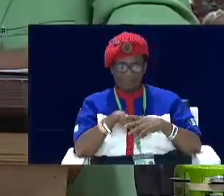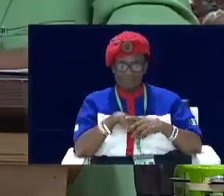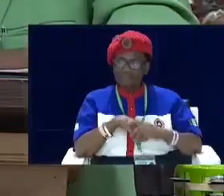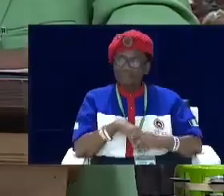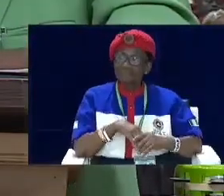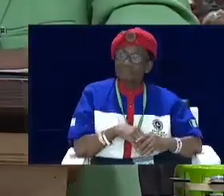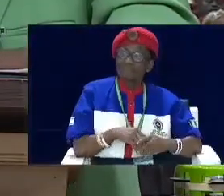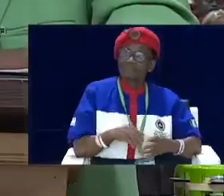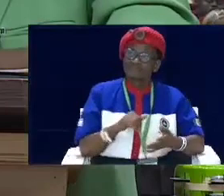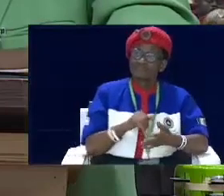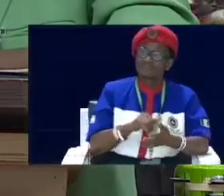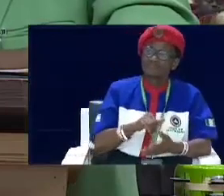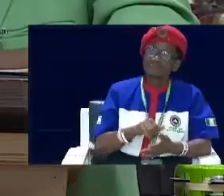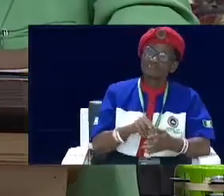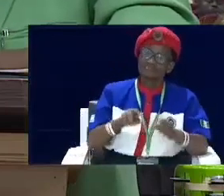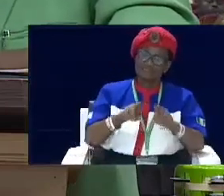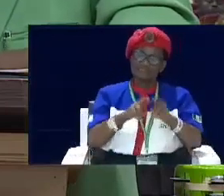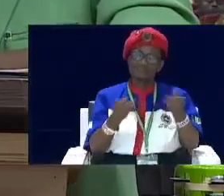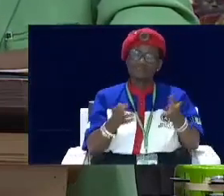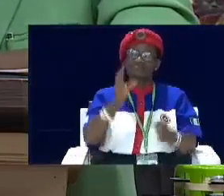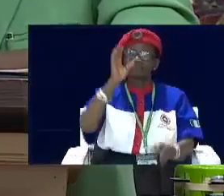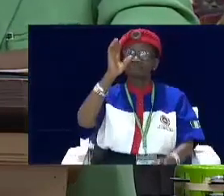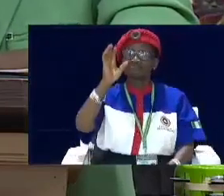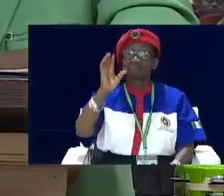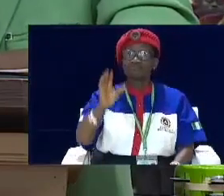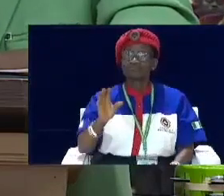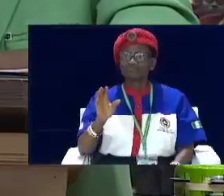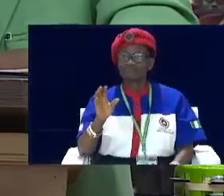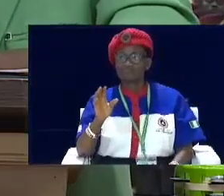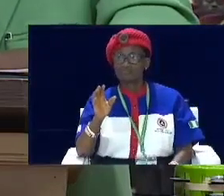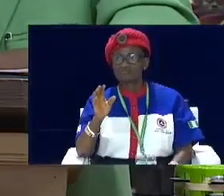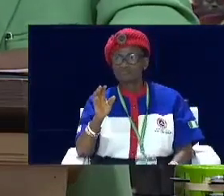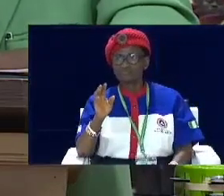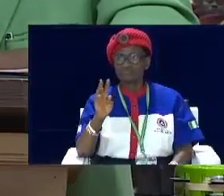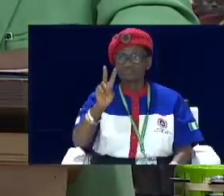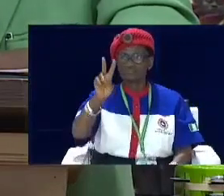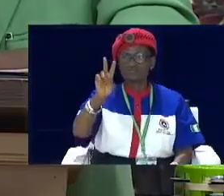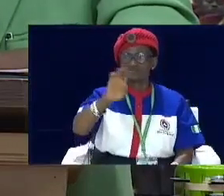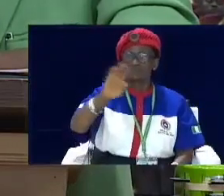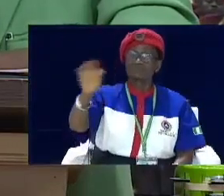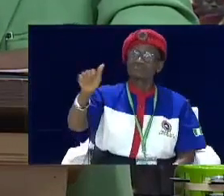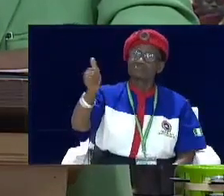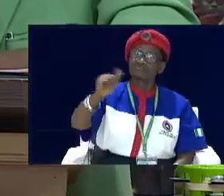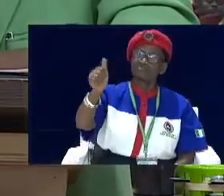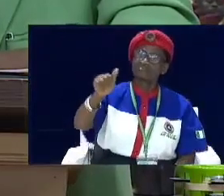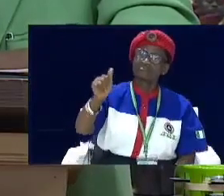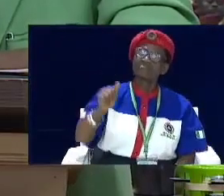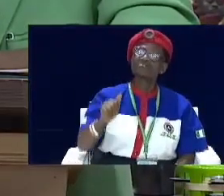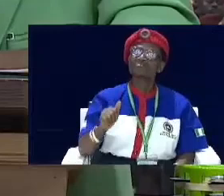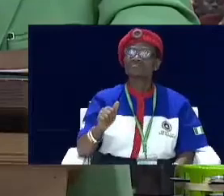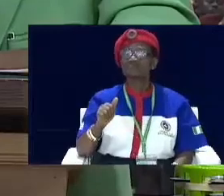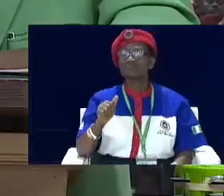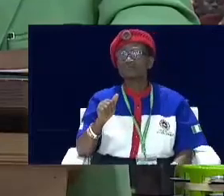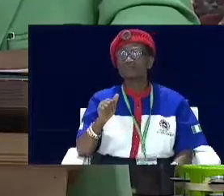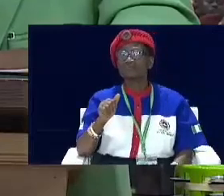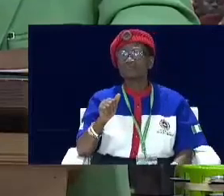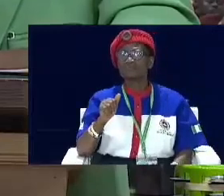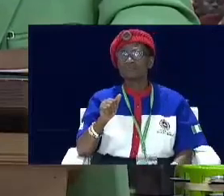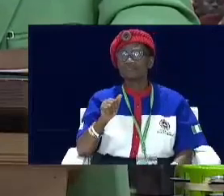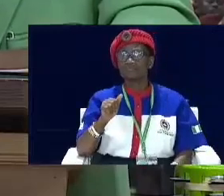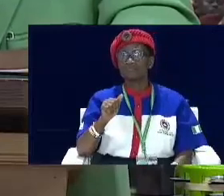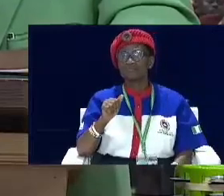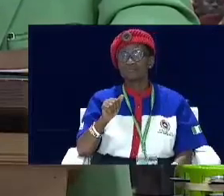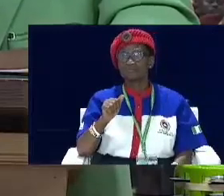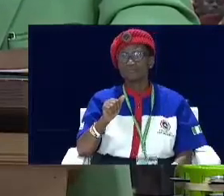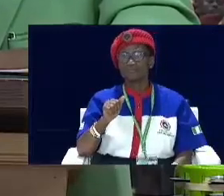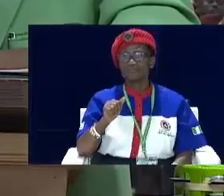what Revelation chapter 2 verse 10 says. Eyin iwe iwe ifihan orikeji ese ke wa so. Revelation iwe ifihan